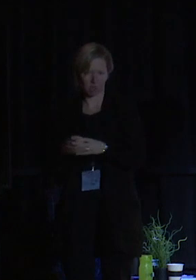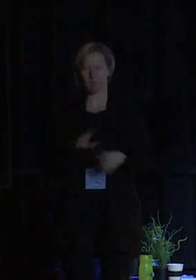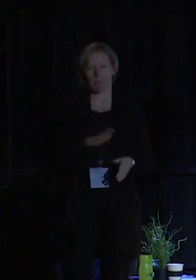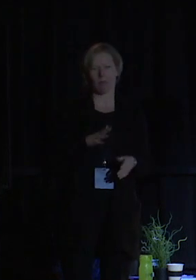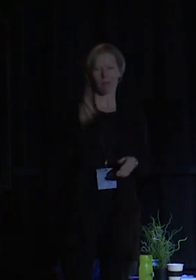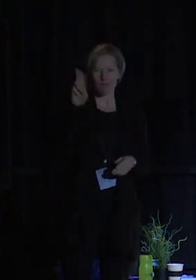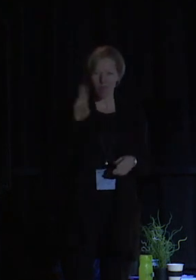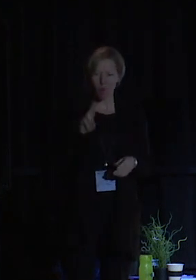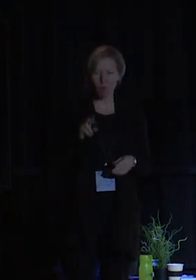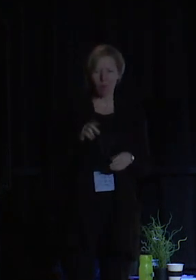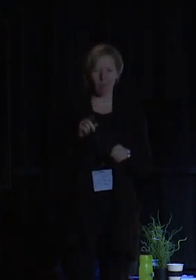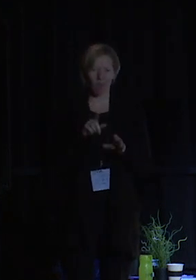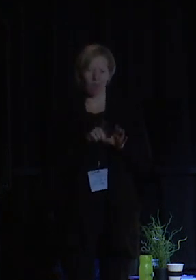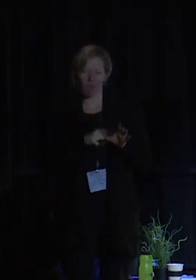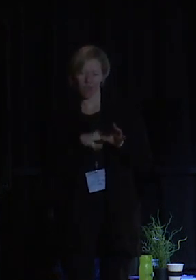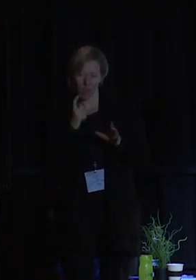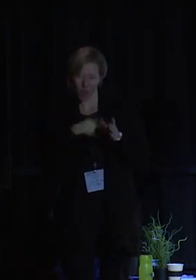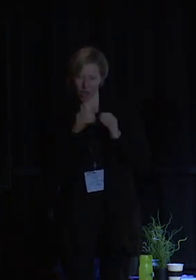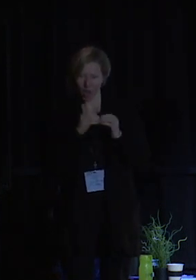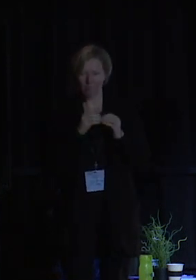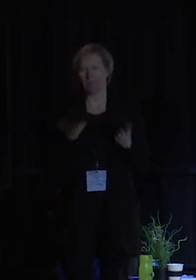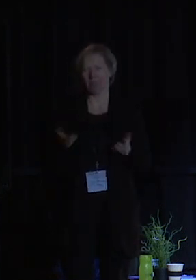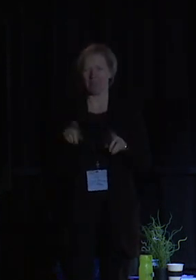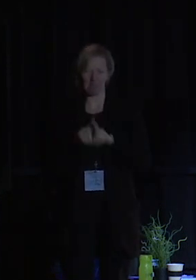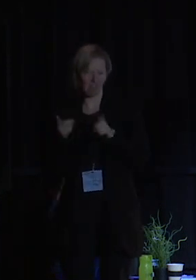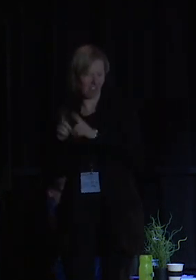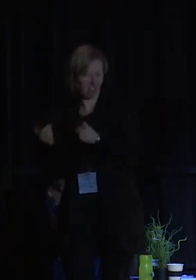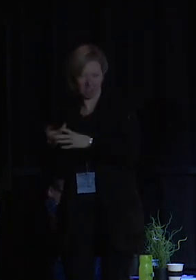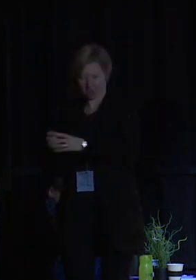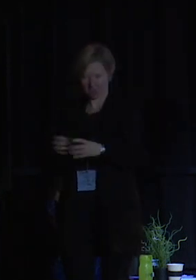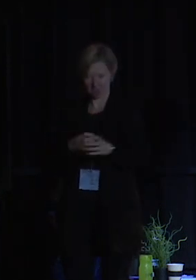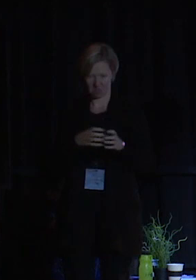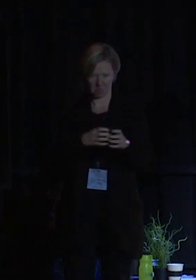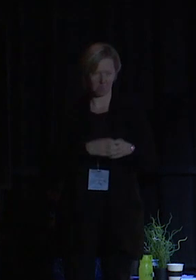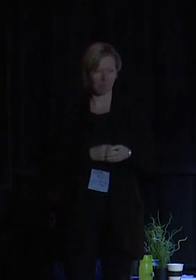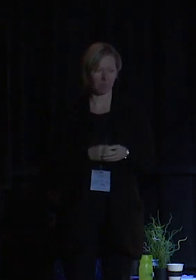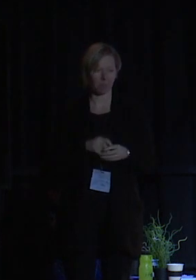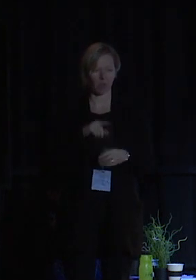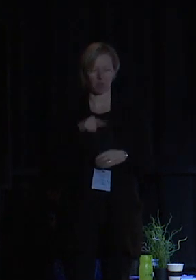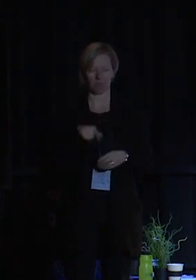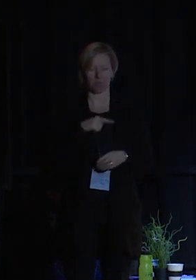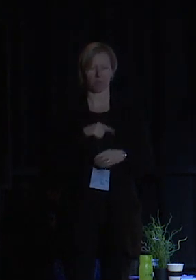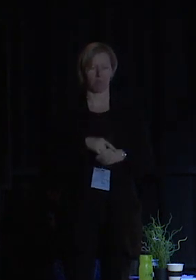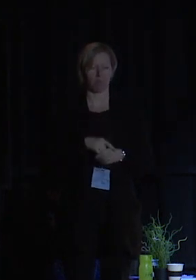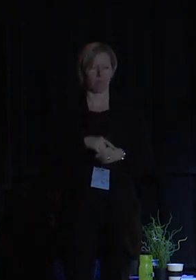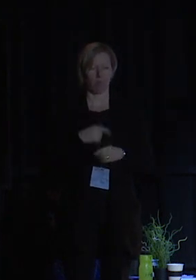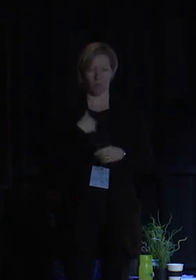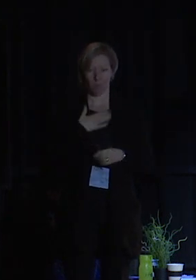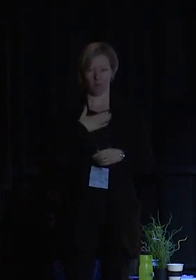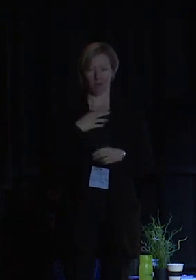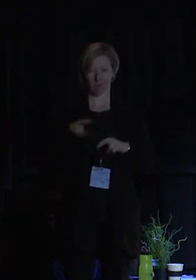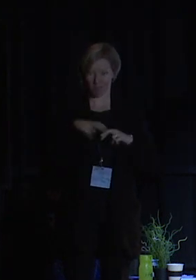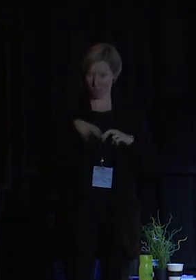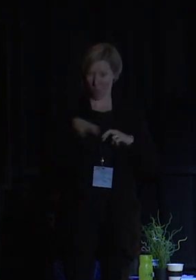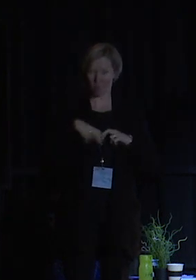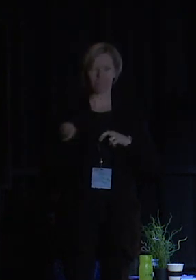schools, youth clubs, food clubs, lots of different groups. This is something that we're looking to tour. It's going to